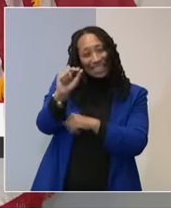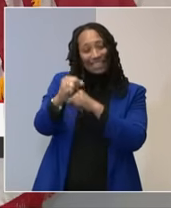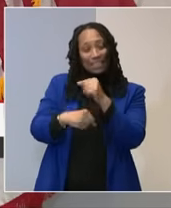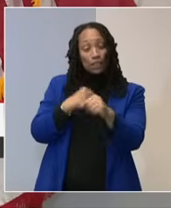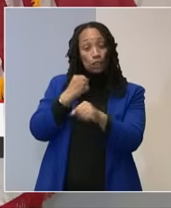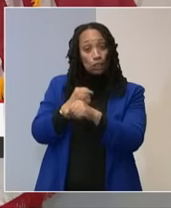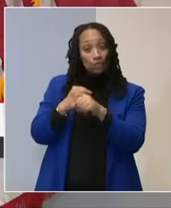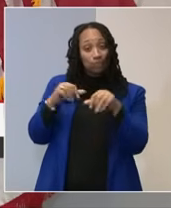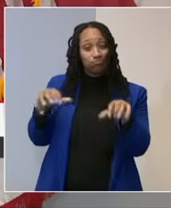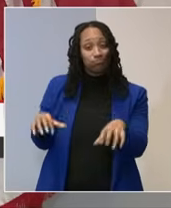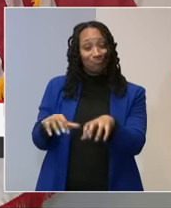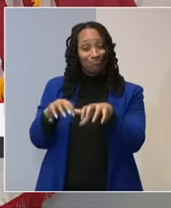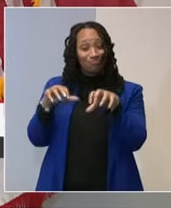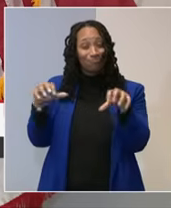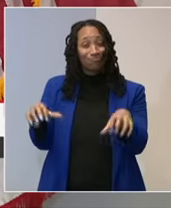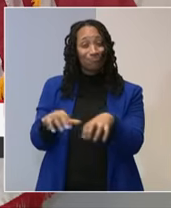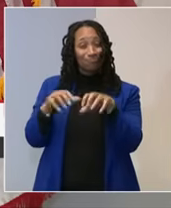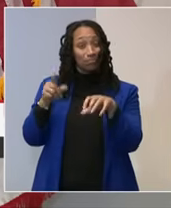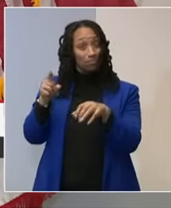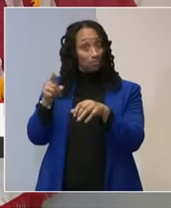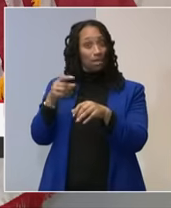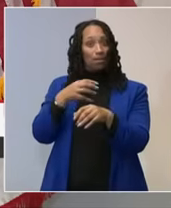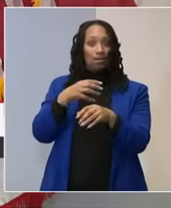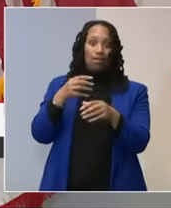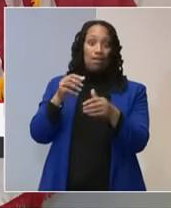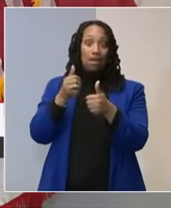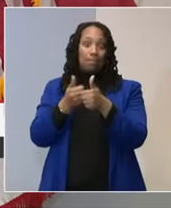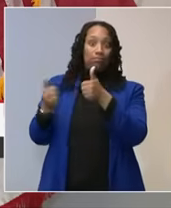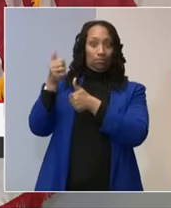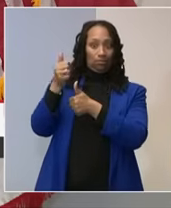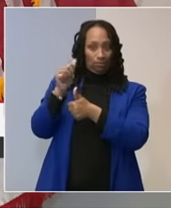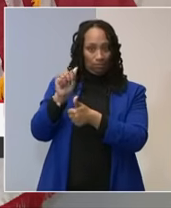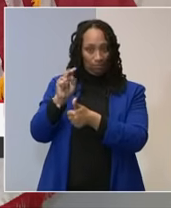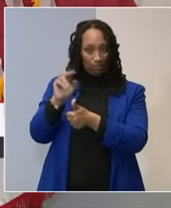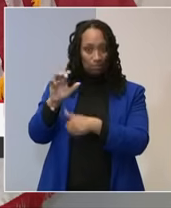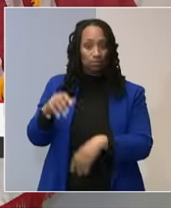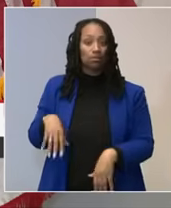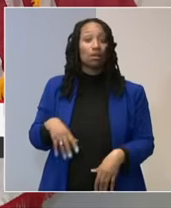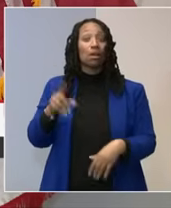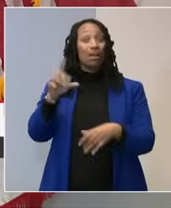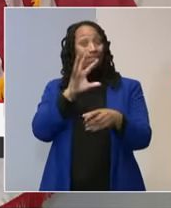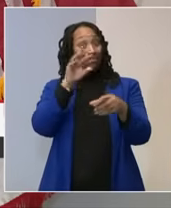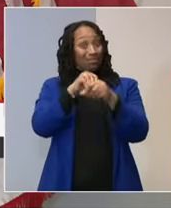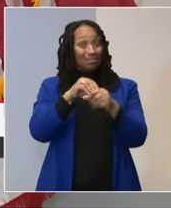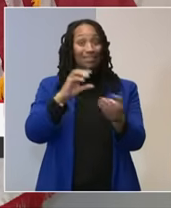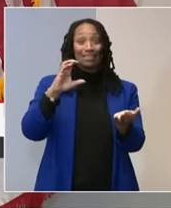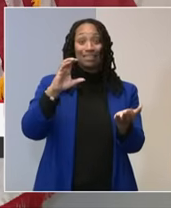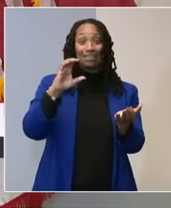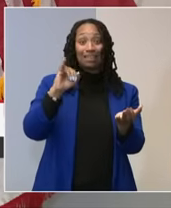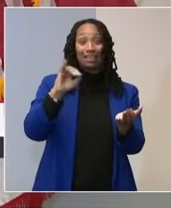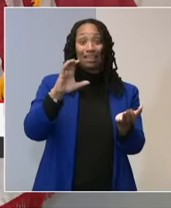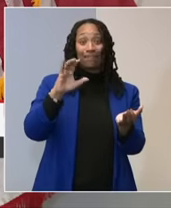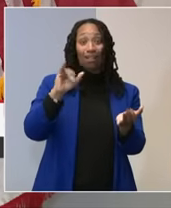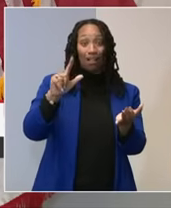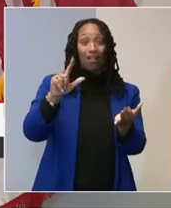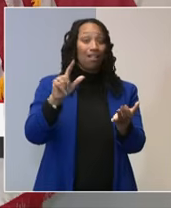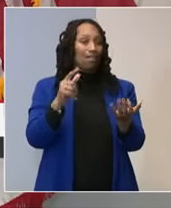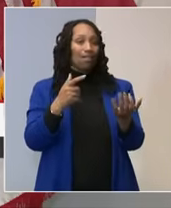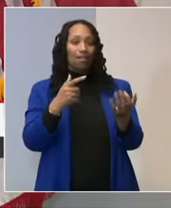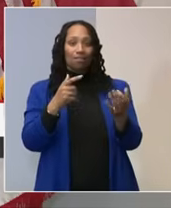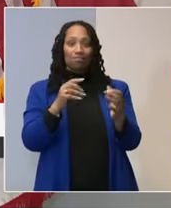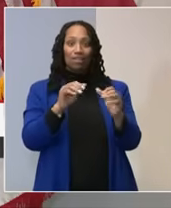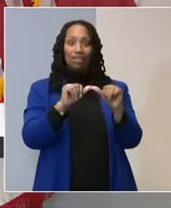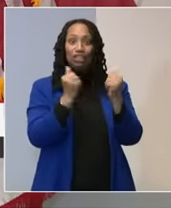civic association. And as a child, I went to a lot of meetings with him and just really soaked it up. My